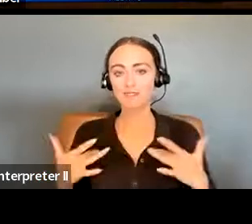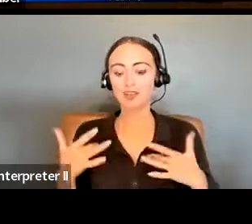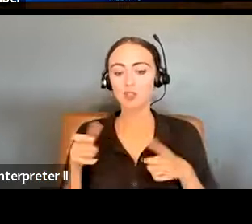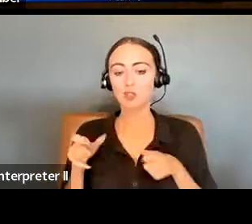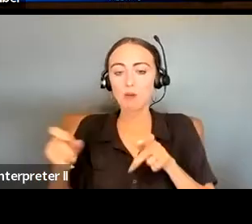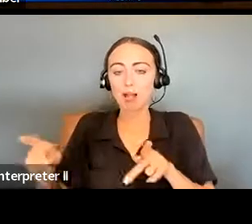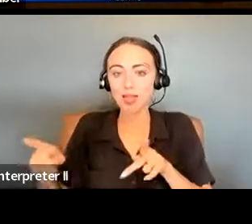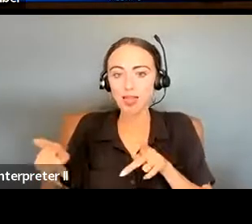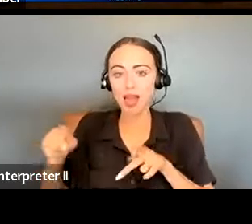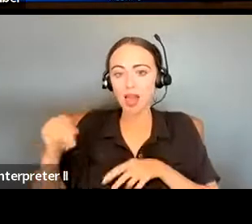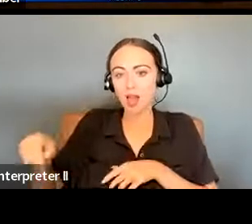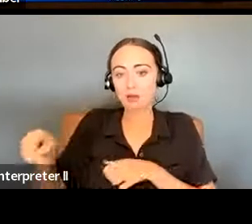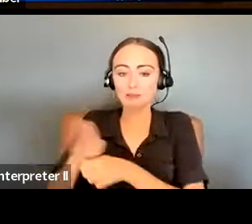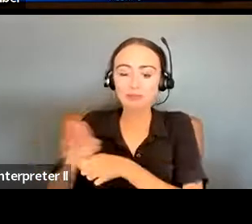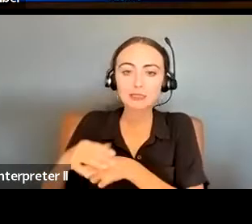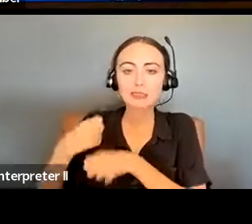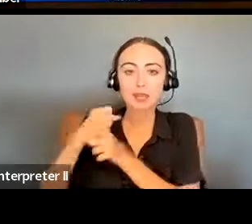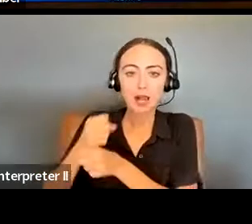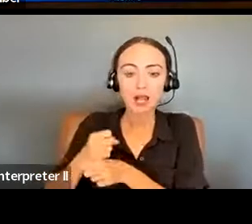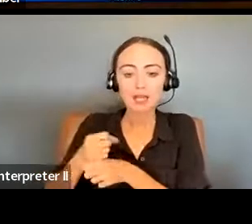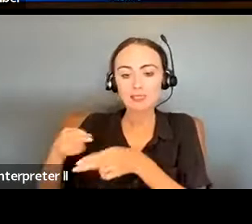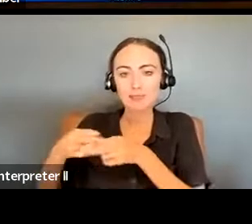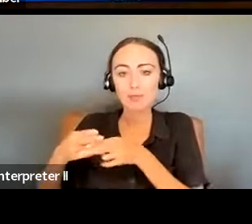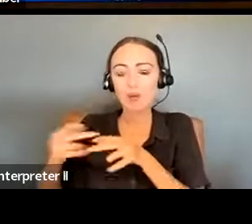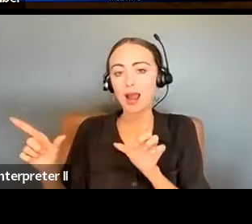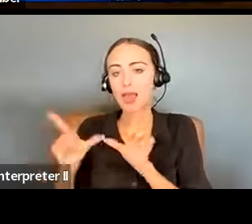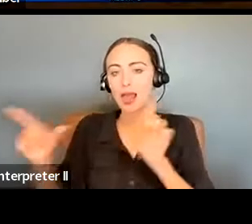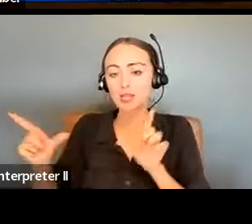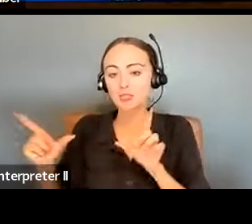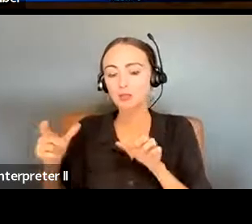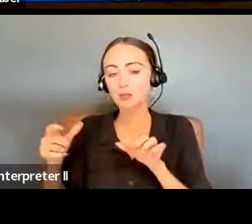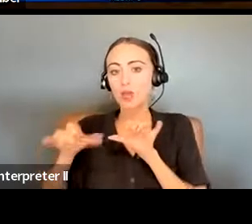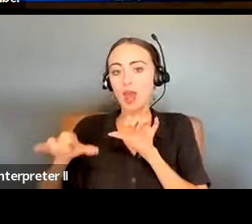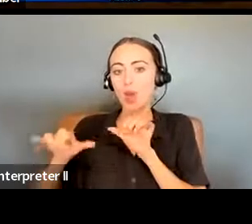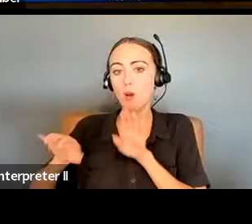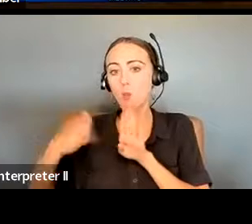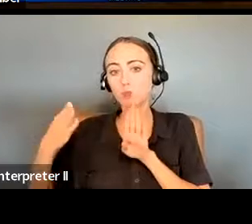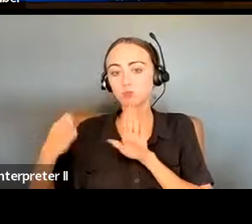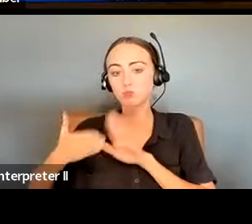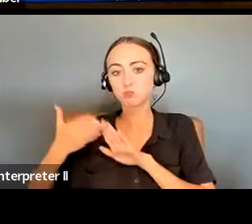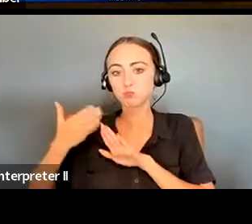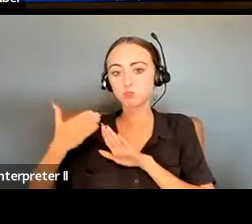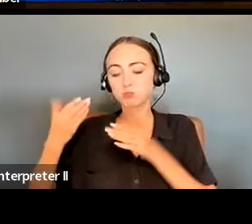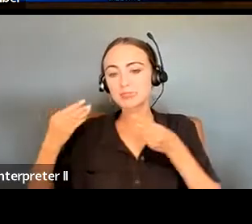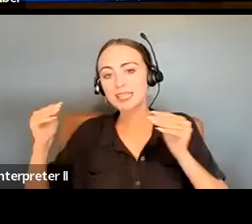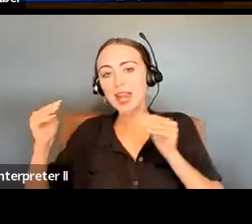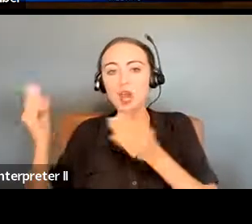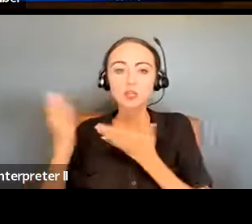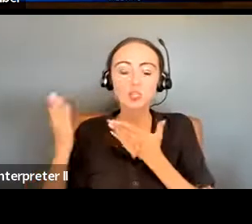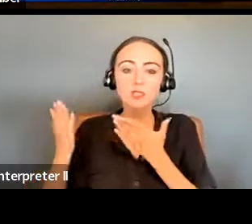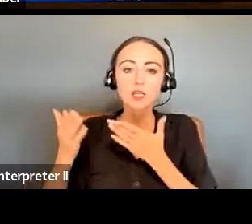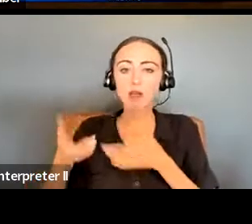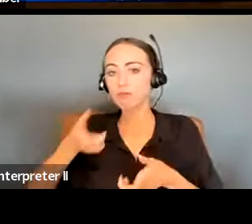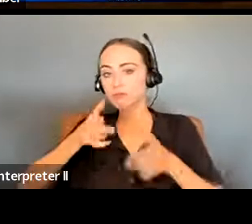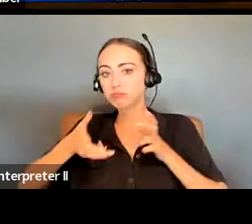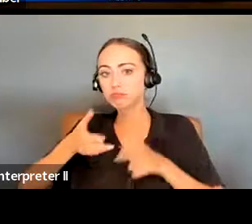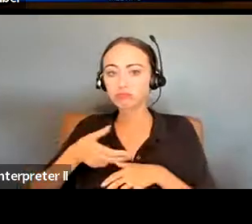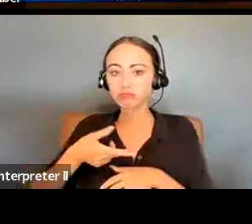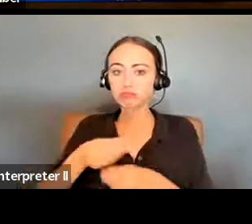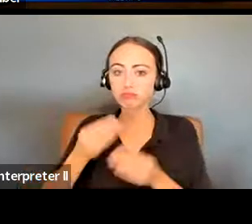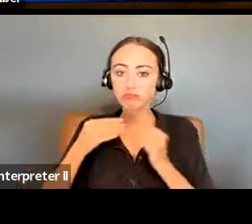on-premises retailers, manufacturers, and temporary license holders to remain open for operation, sales, service, and consumption